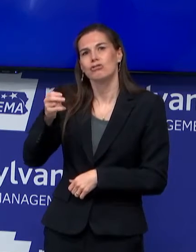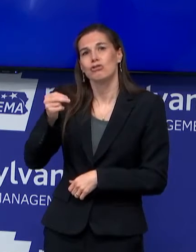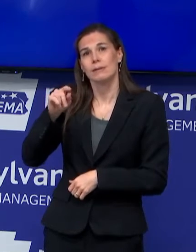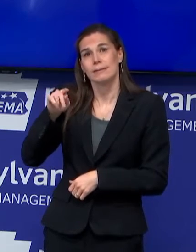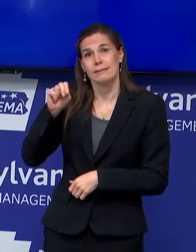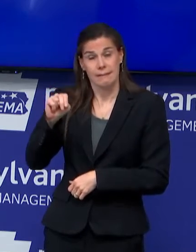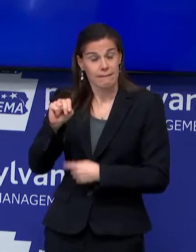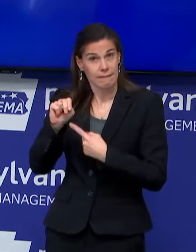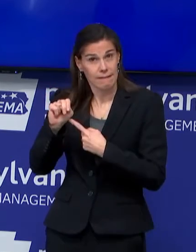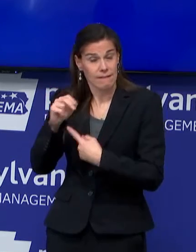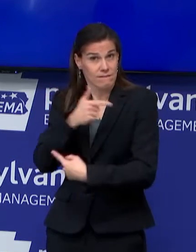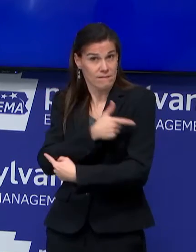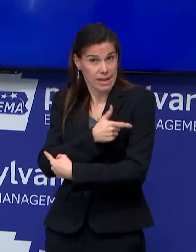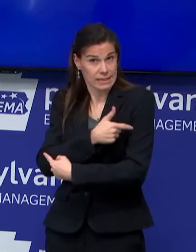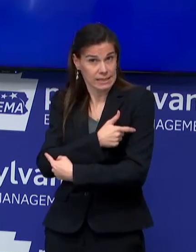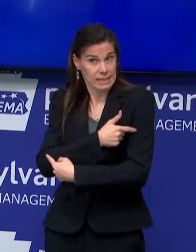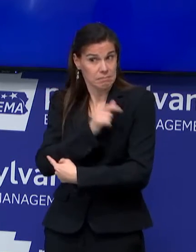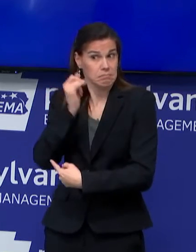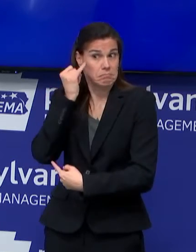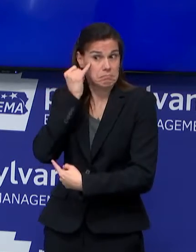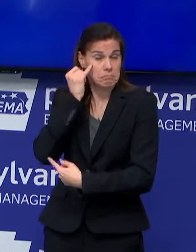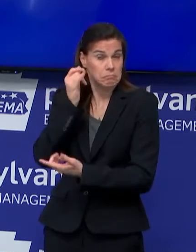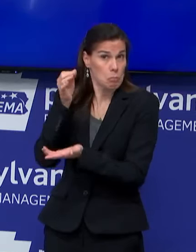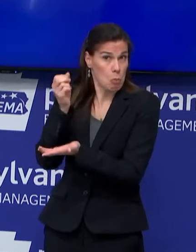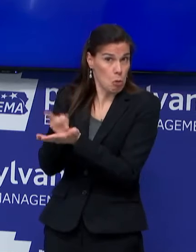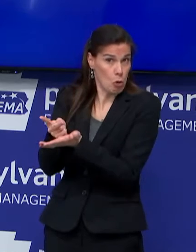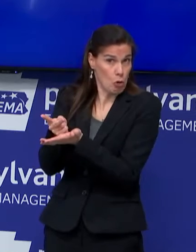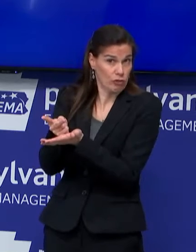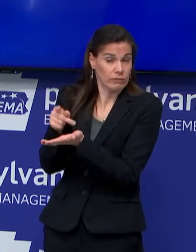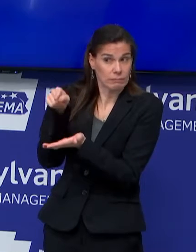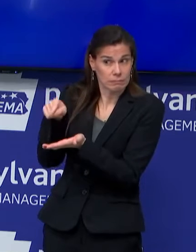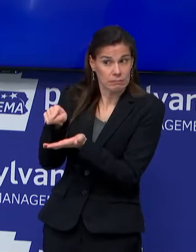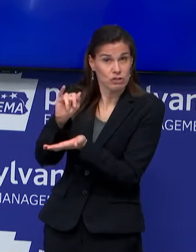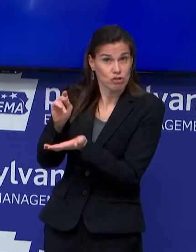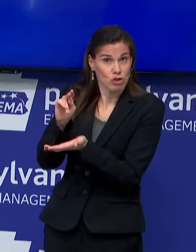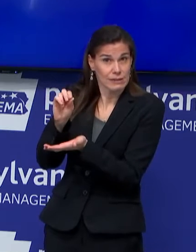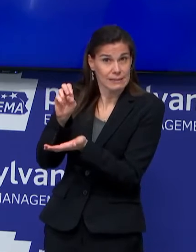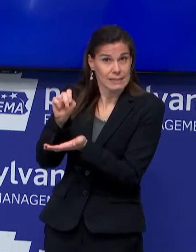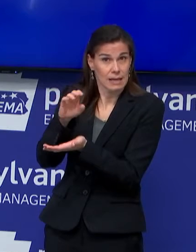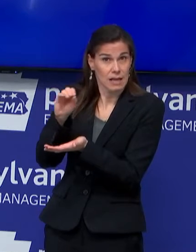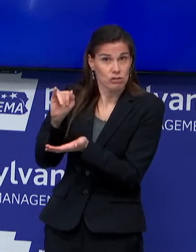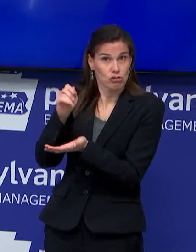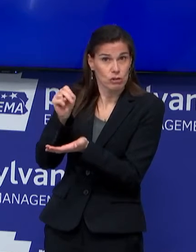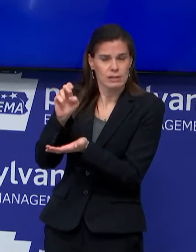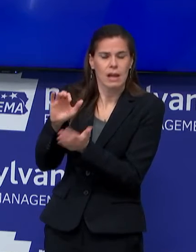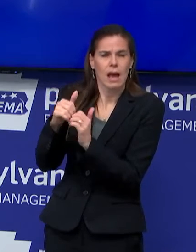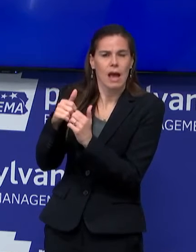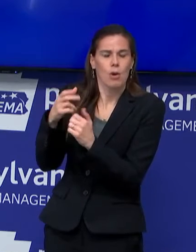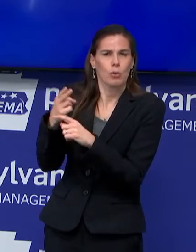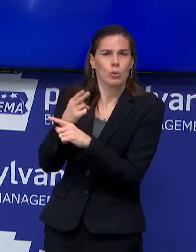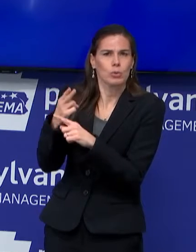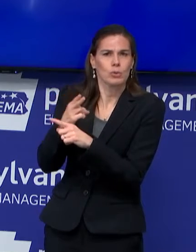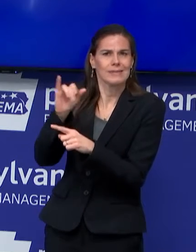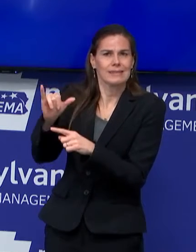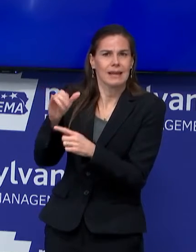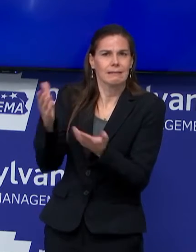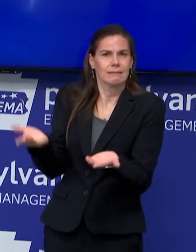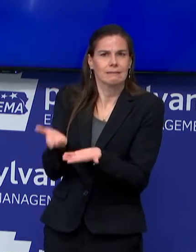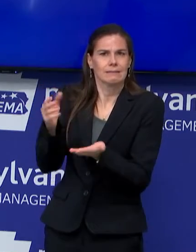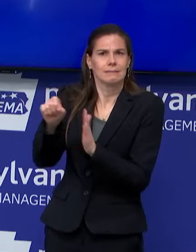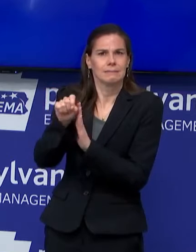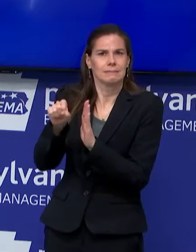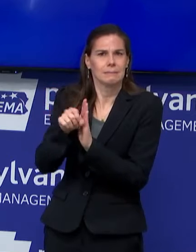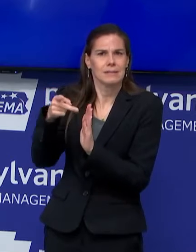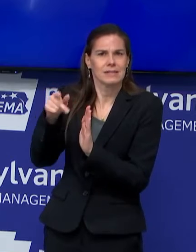that does get approval, where do you foresee that going in the state? How do you foresee it being